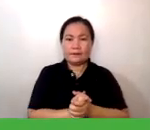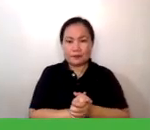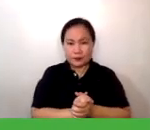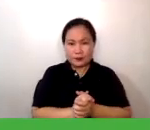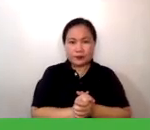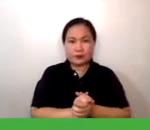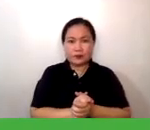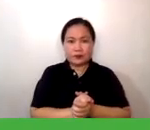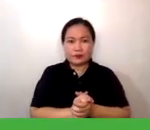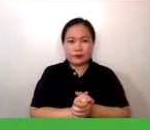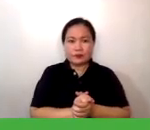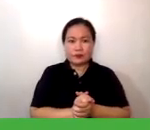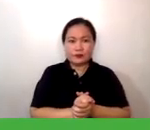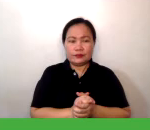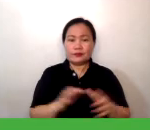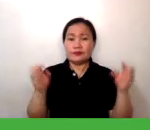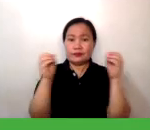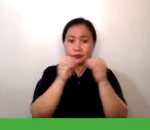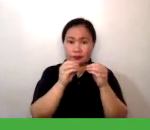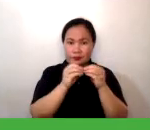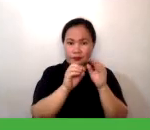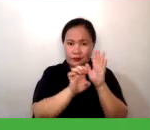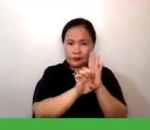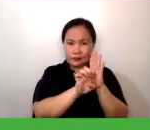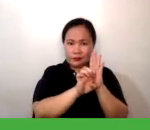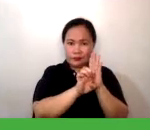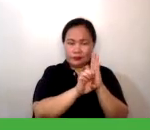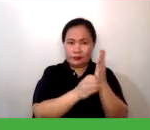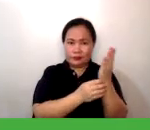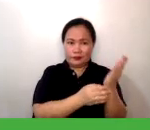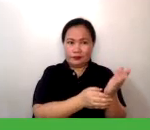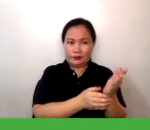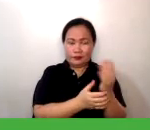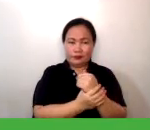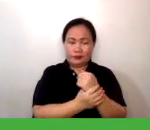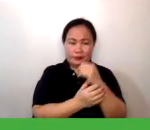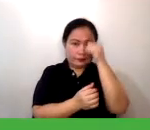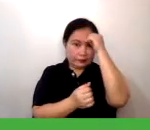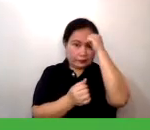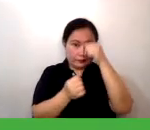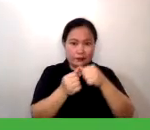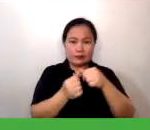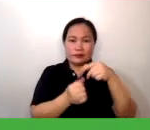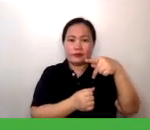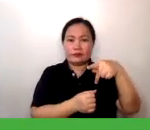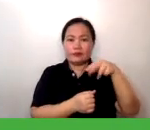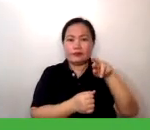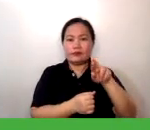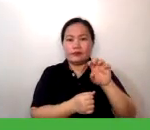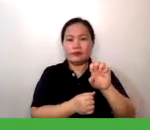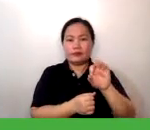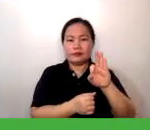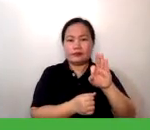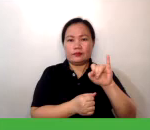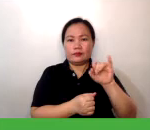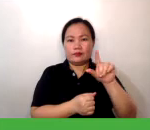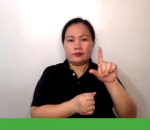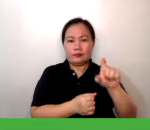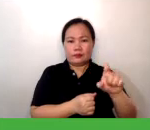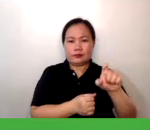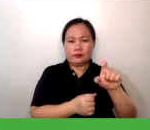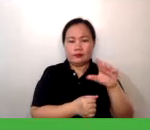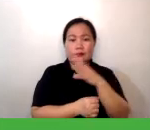3. Kaya ayun po siya. Okay? Let's have more examples. So, ganun ulit. Dapat tandaan po ang ating